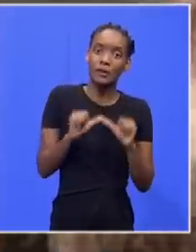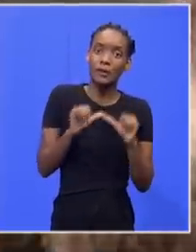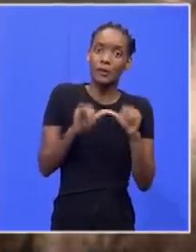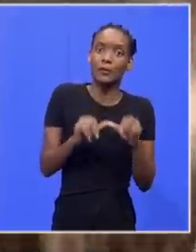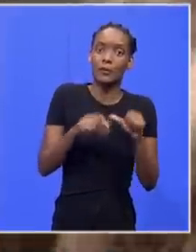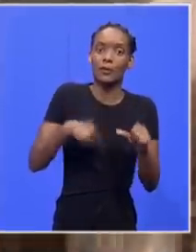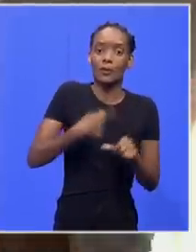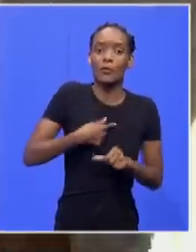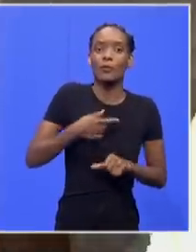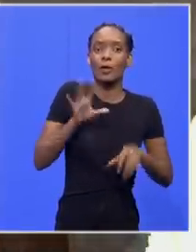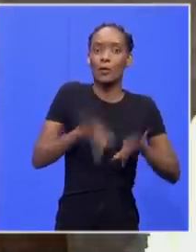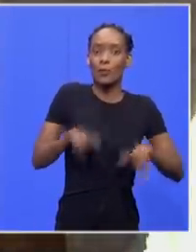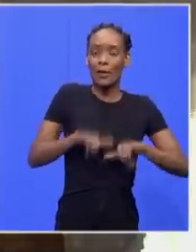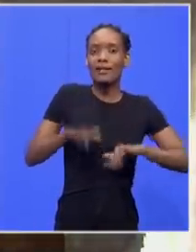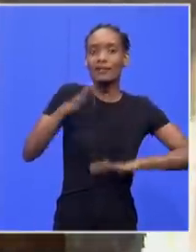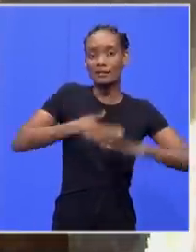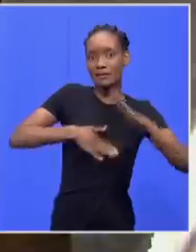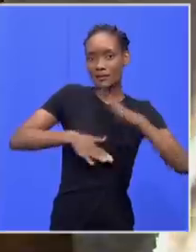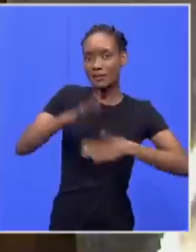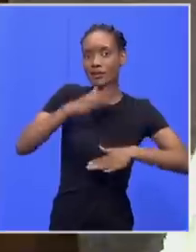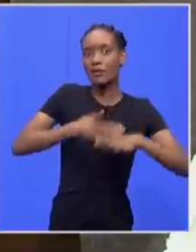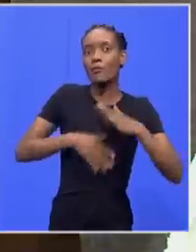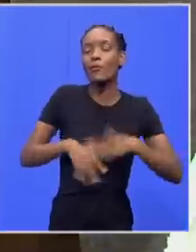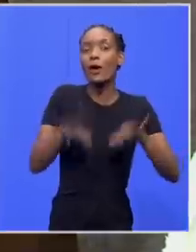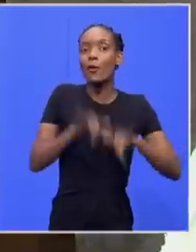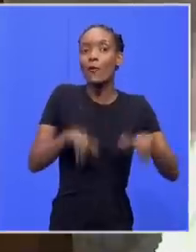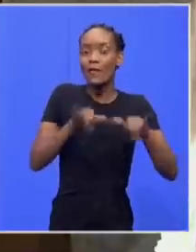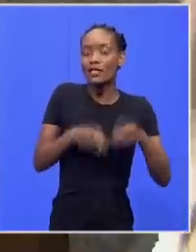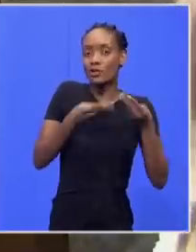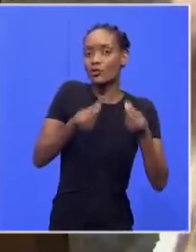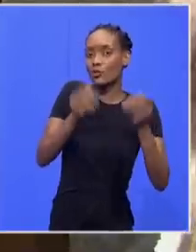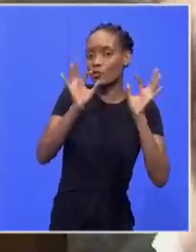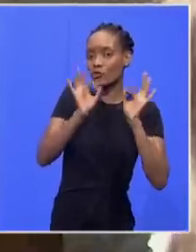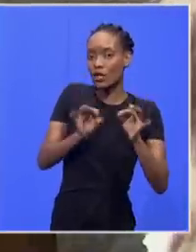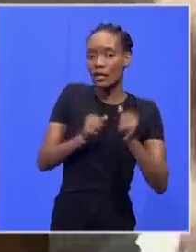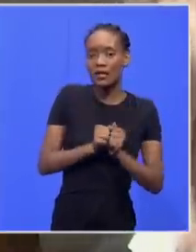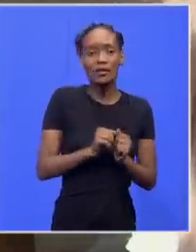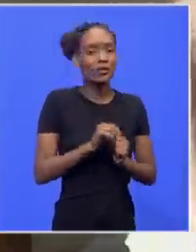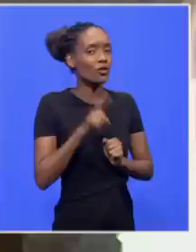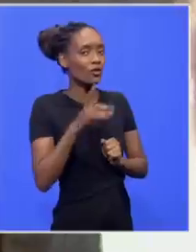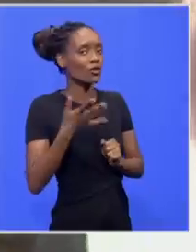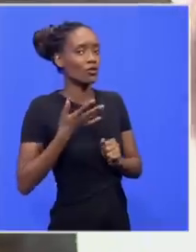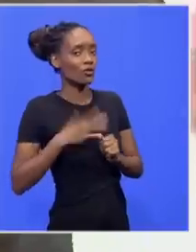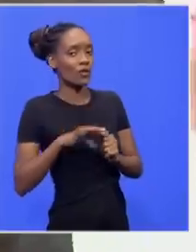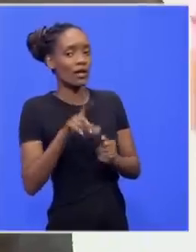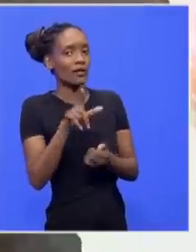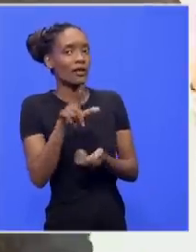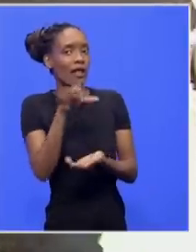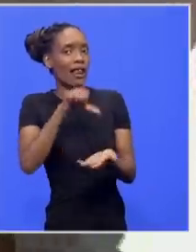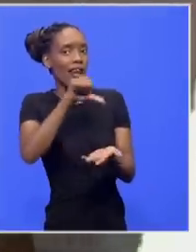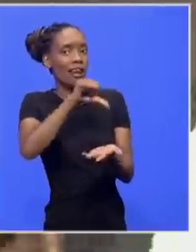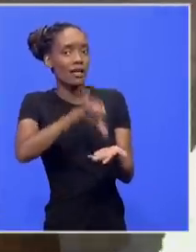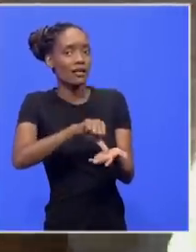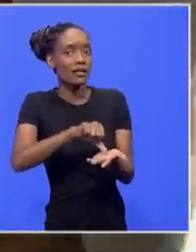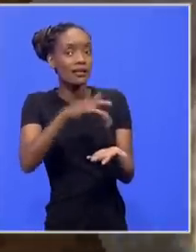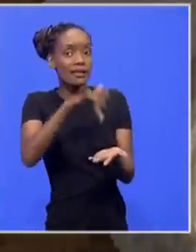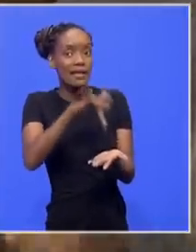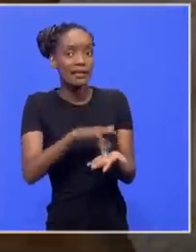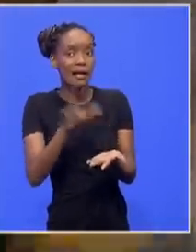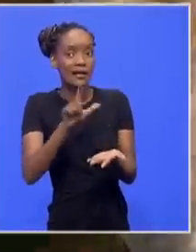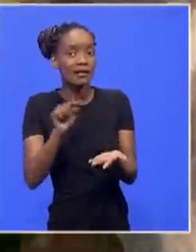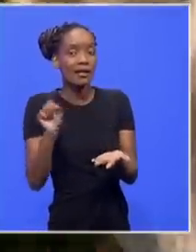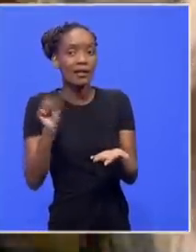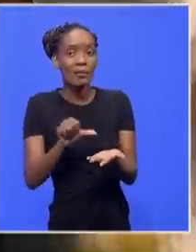patience to wait for the right solution. I just want to come in. You don't want to go to Lindela, I understand. I don't want to go back to Lindela. Why to not? Do